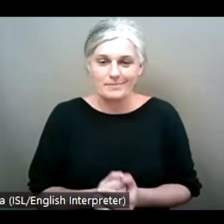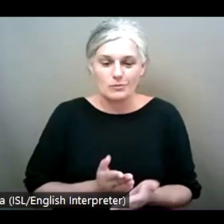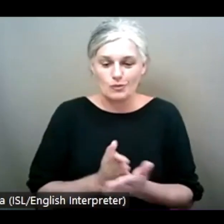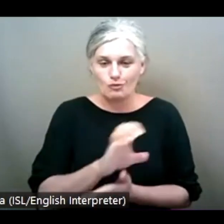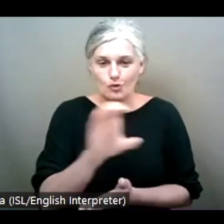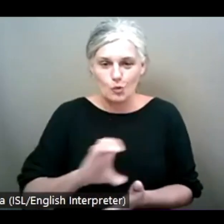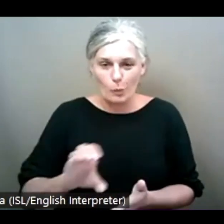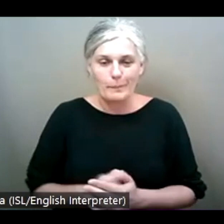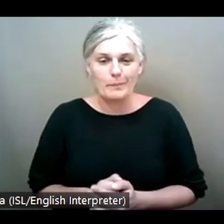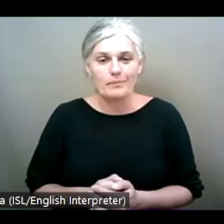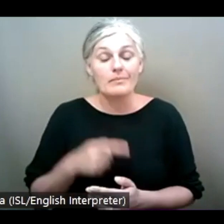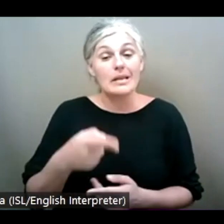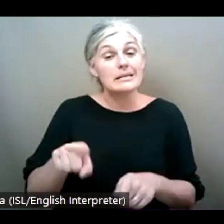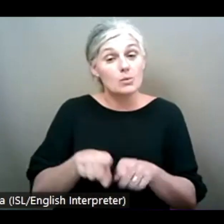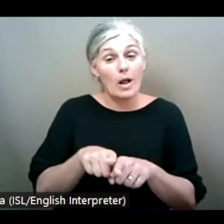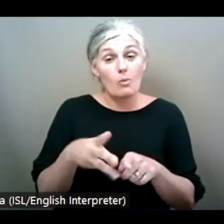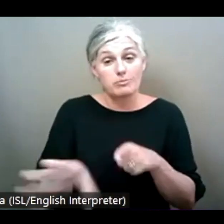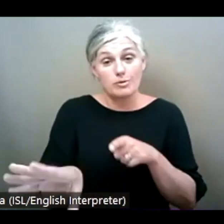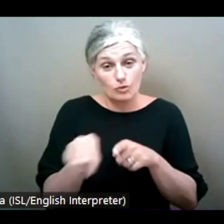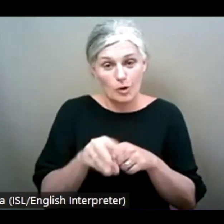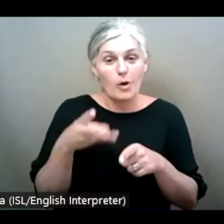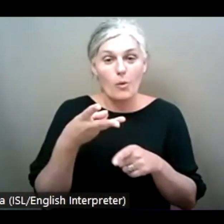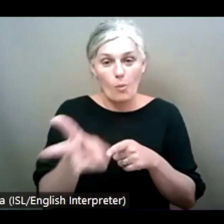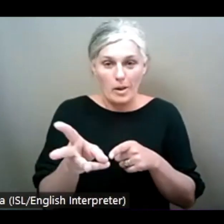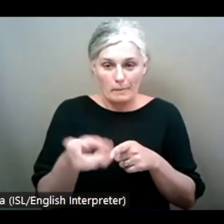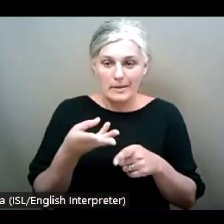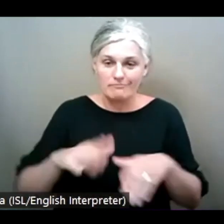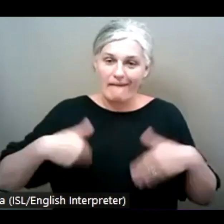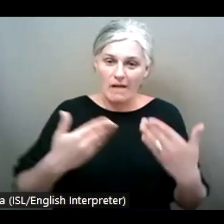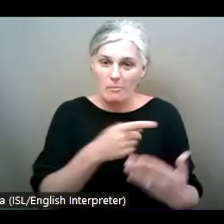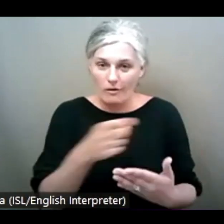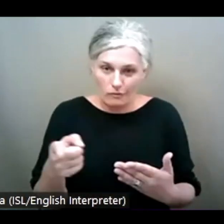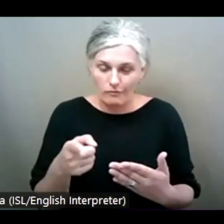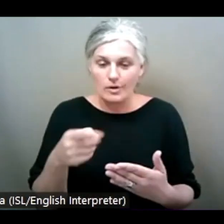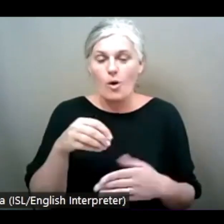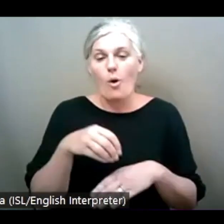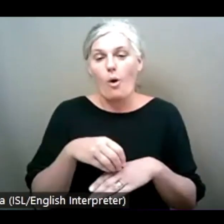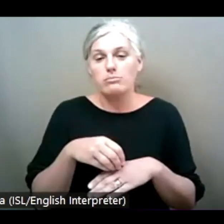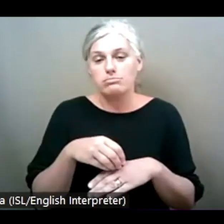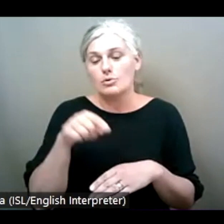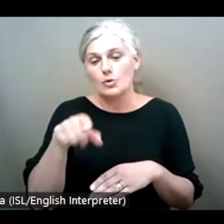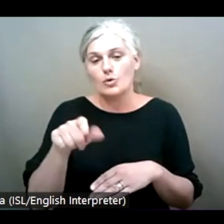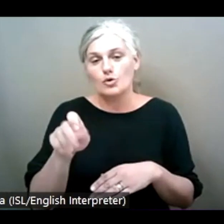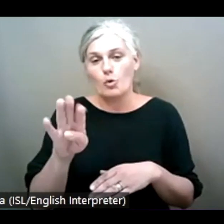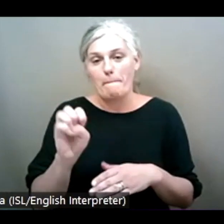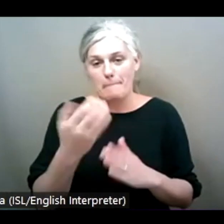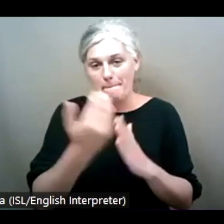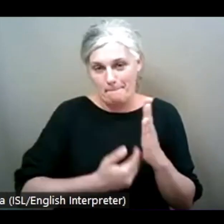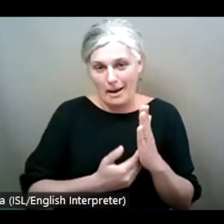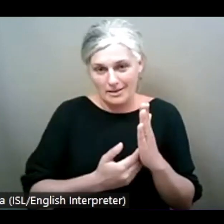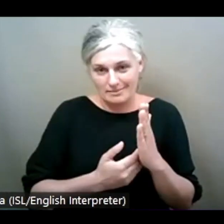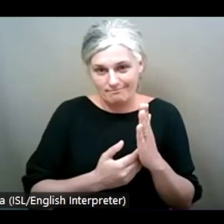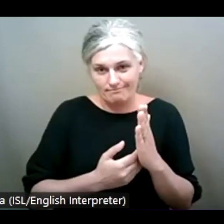This event is also being recorded and will be made available on our YouTube channel next week, and